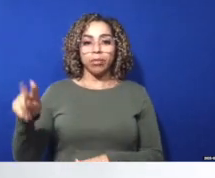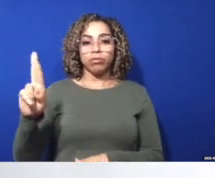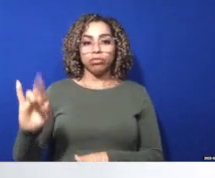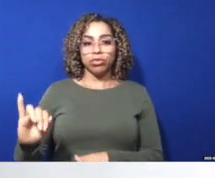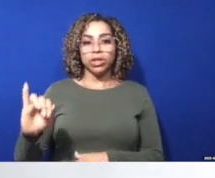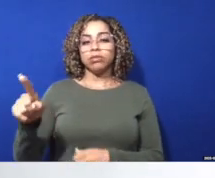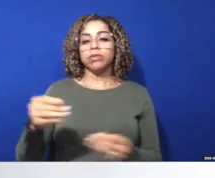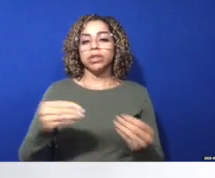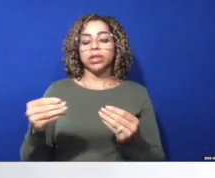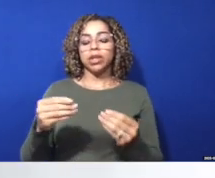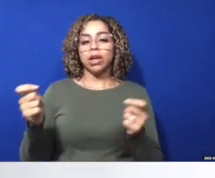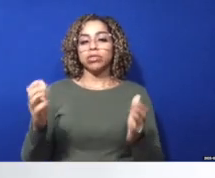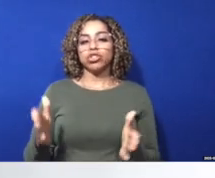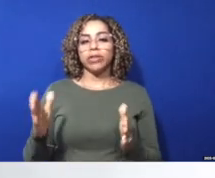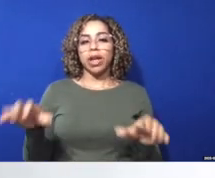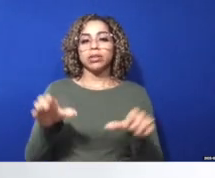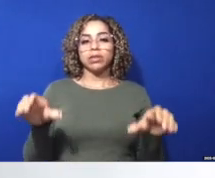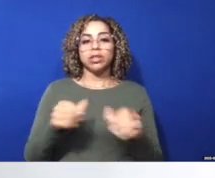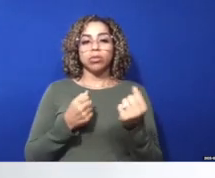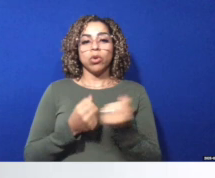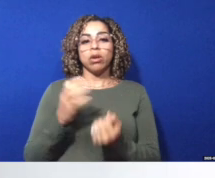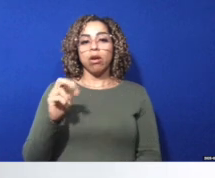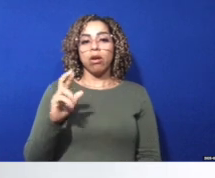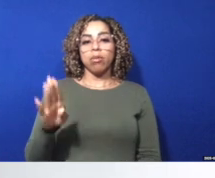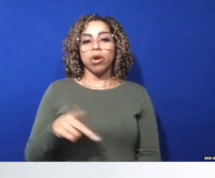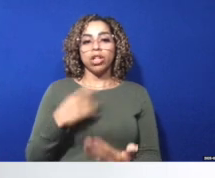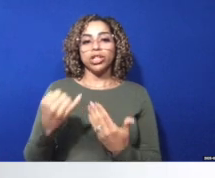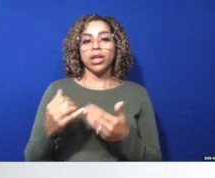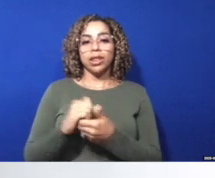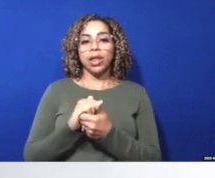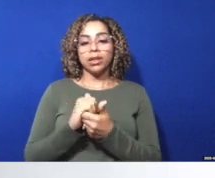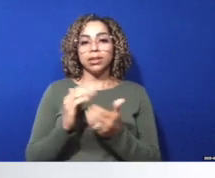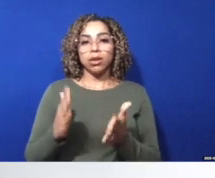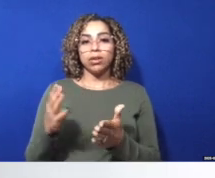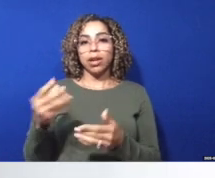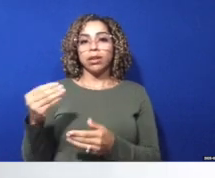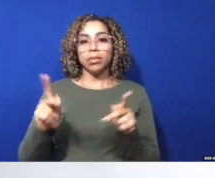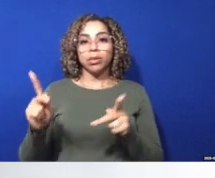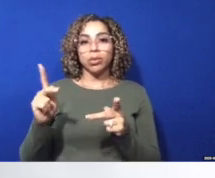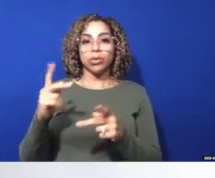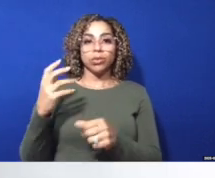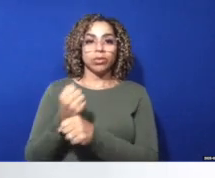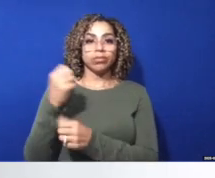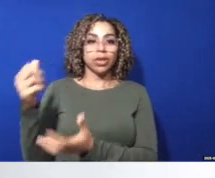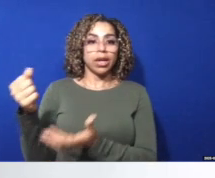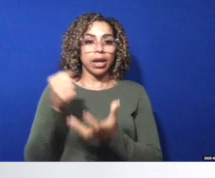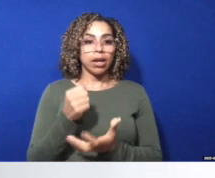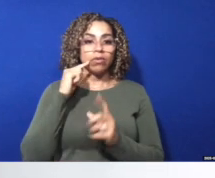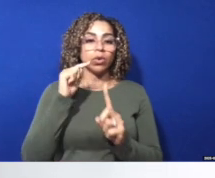support the CARB project liaisons and grantees with implementation of these projects. Next slide.